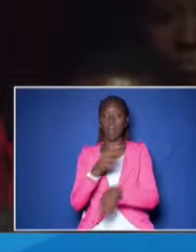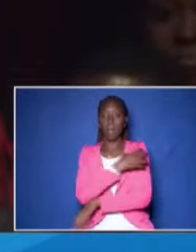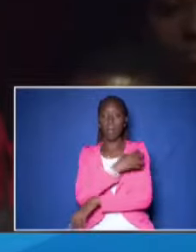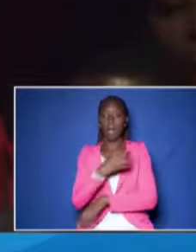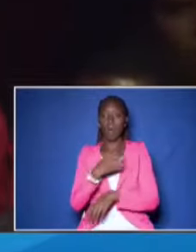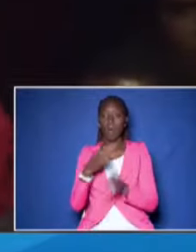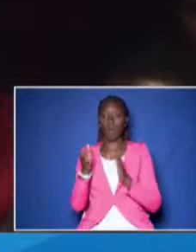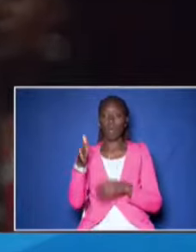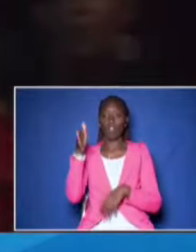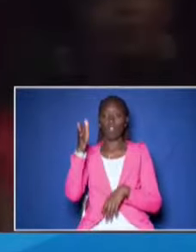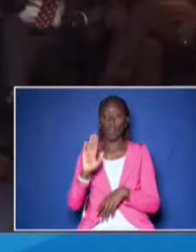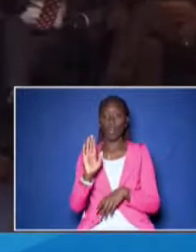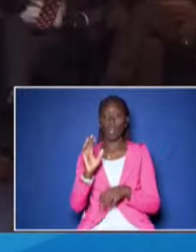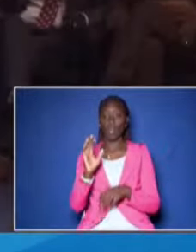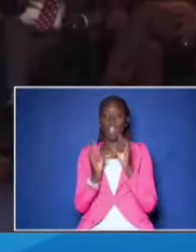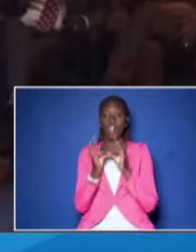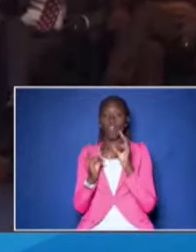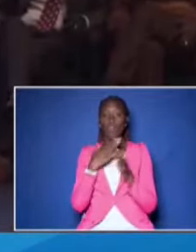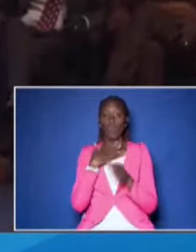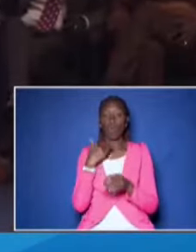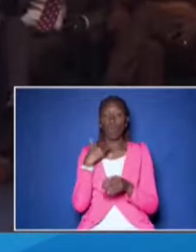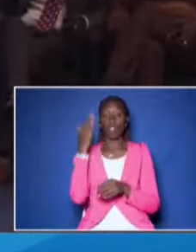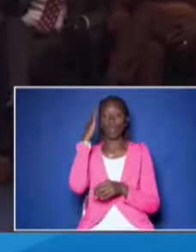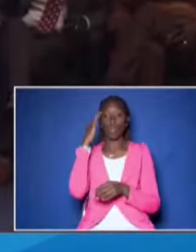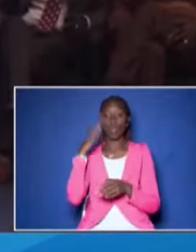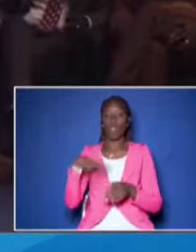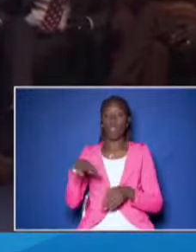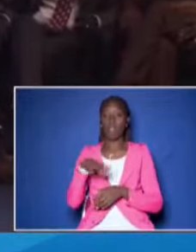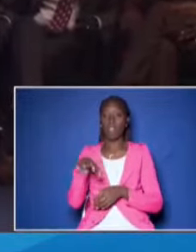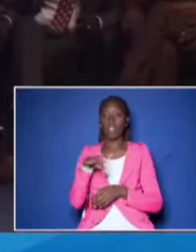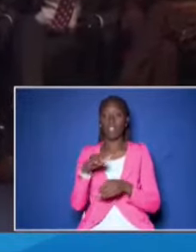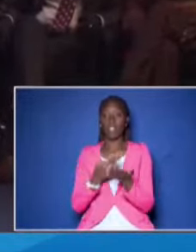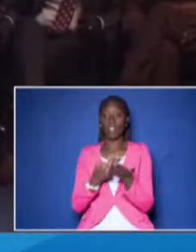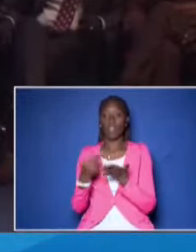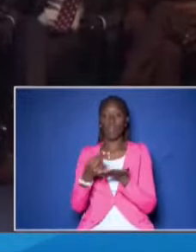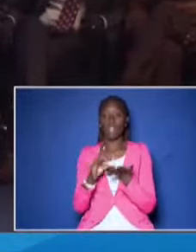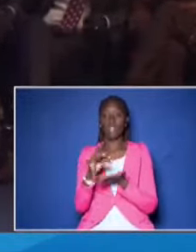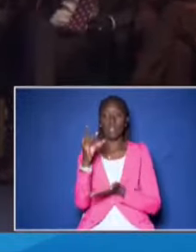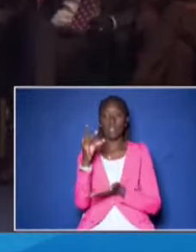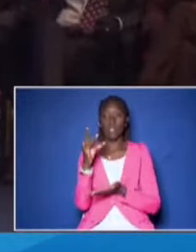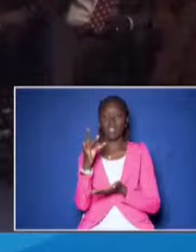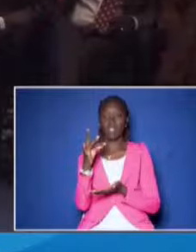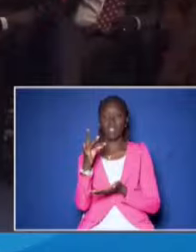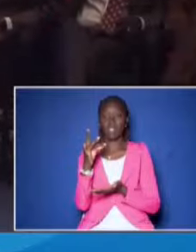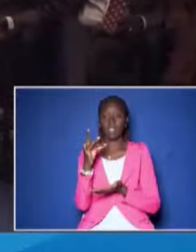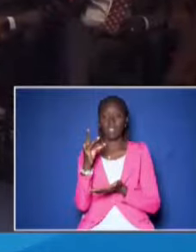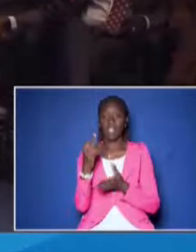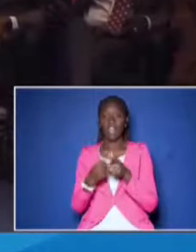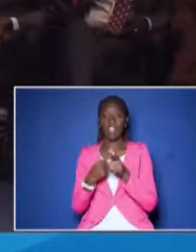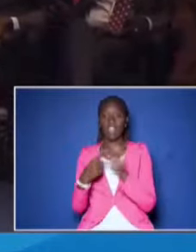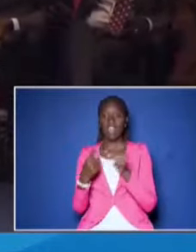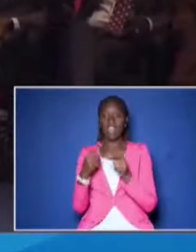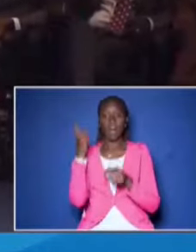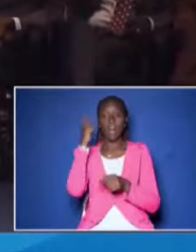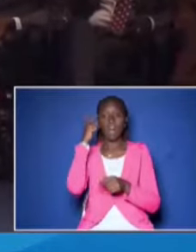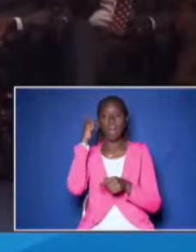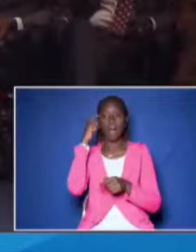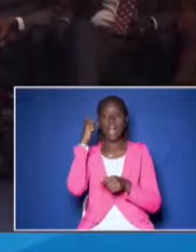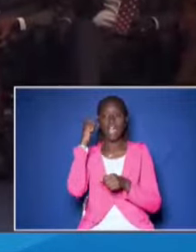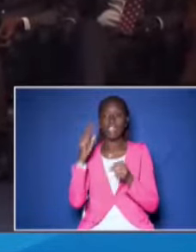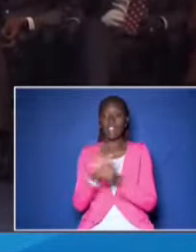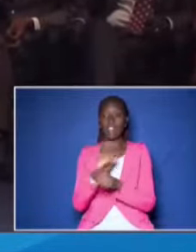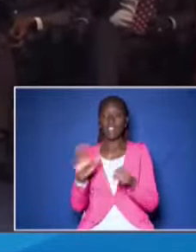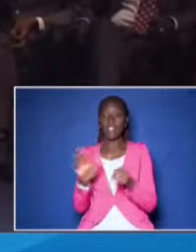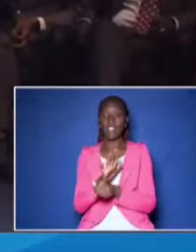God if you really want to know the presence of the Holy Spirit fill your mind and your